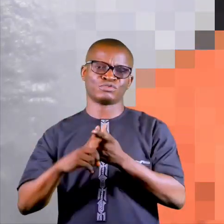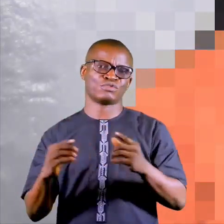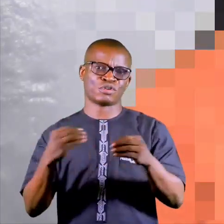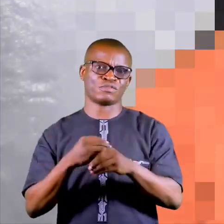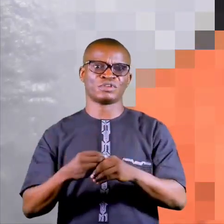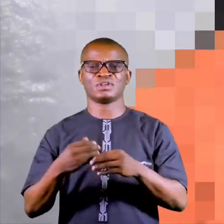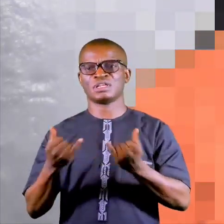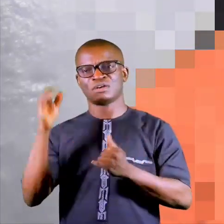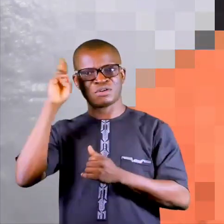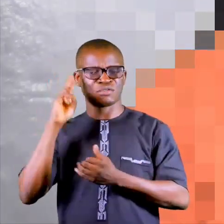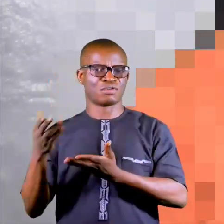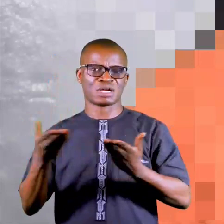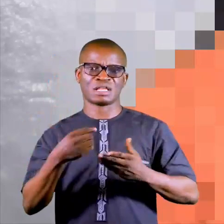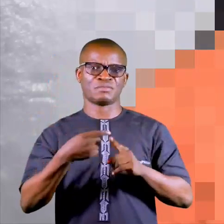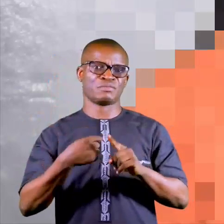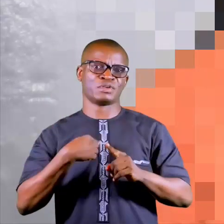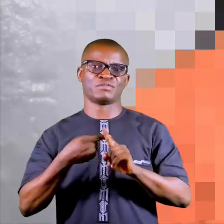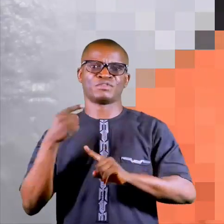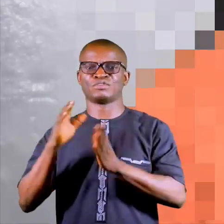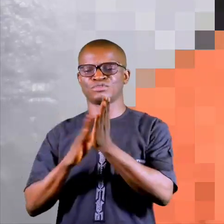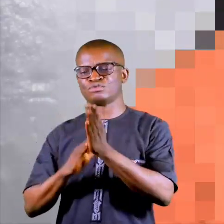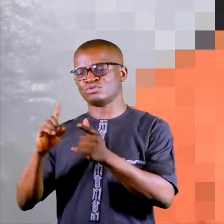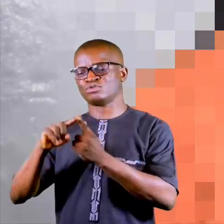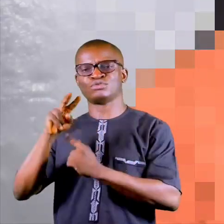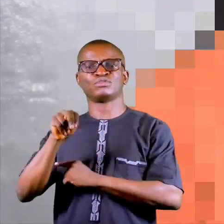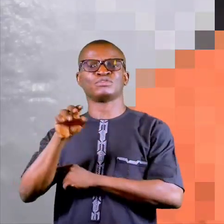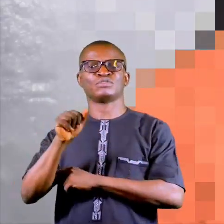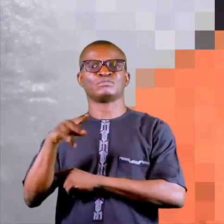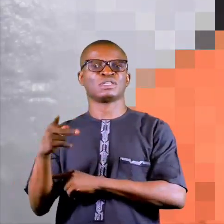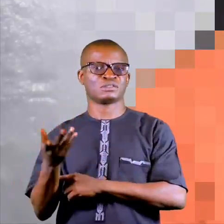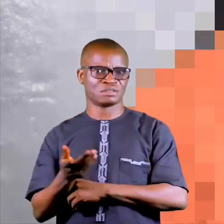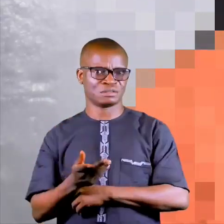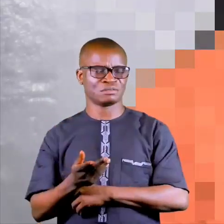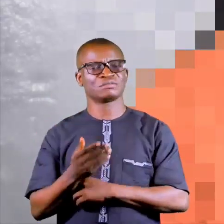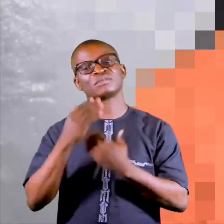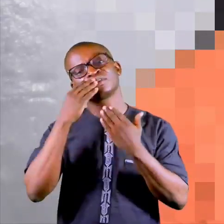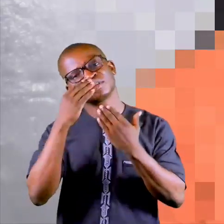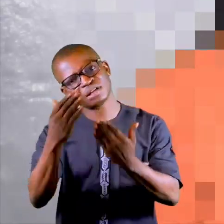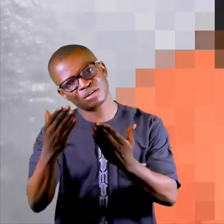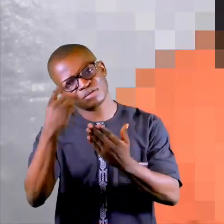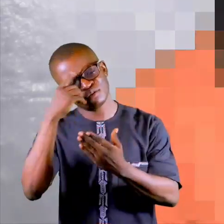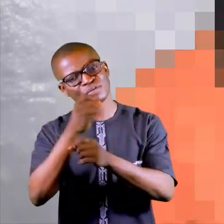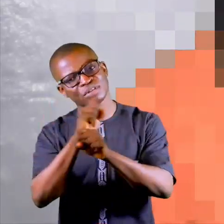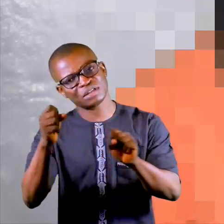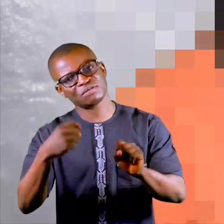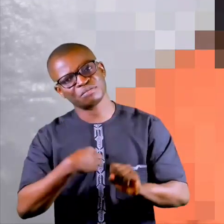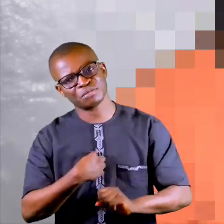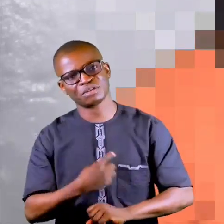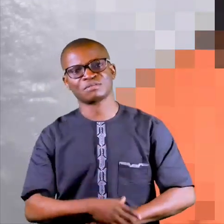come tell them. So our uncle come carry me for school. Come NAPTIP house here. NAPTIP, thank you as you rescued